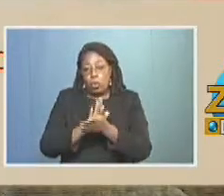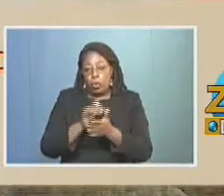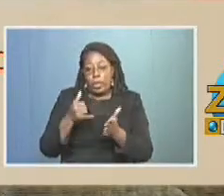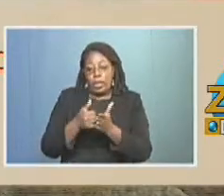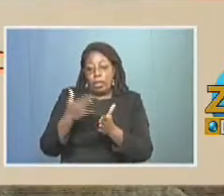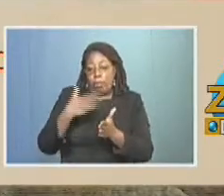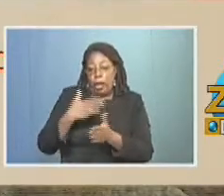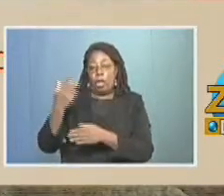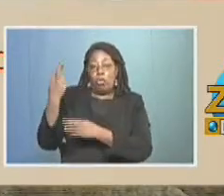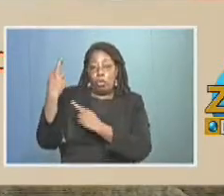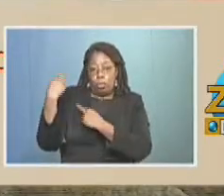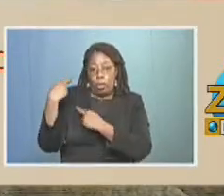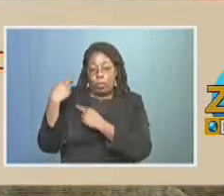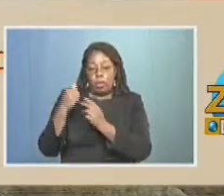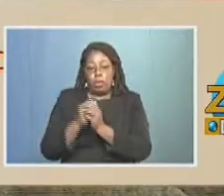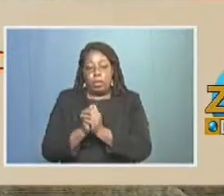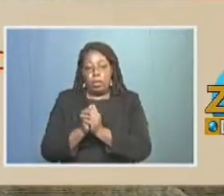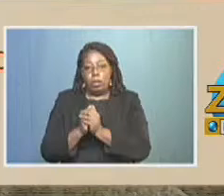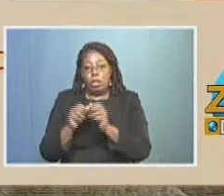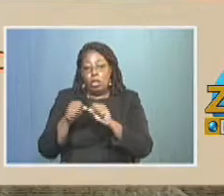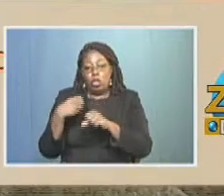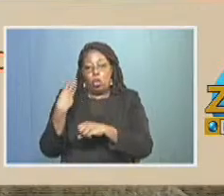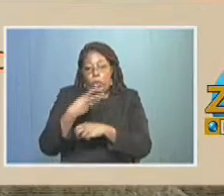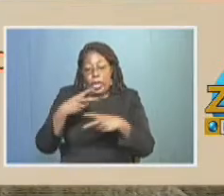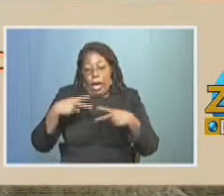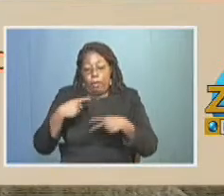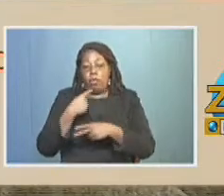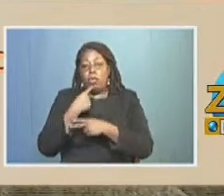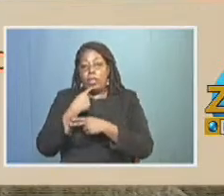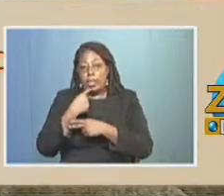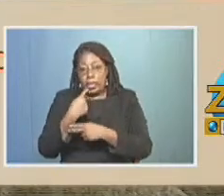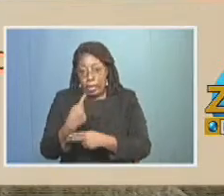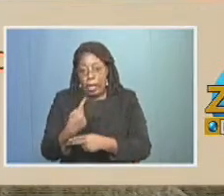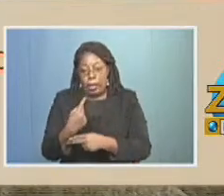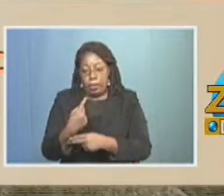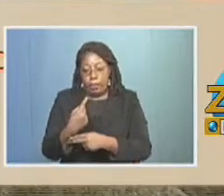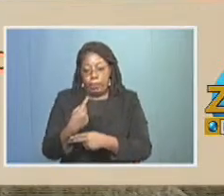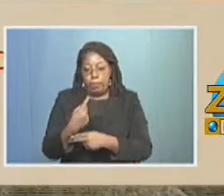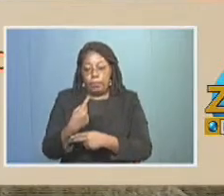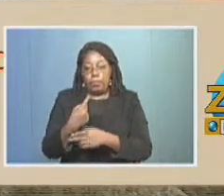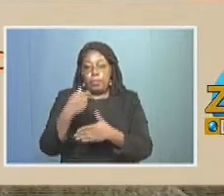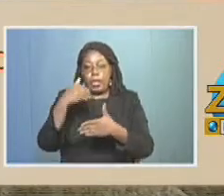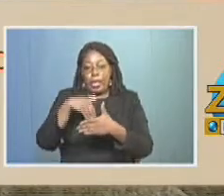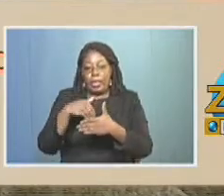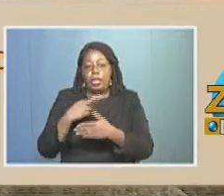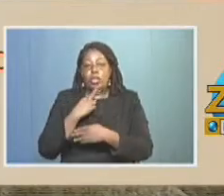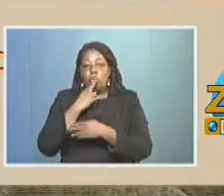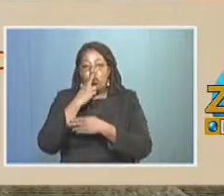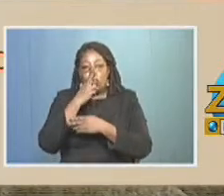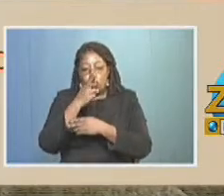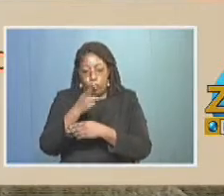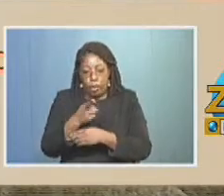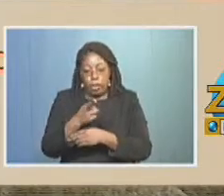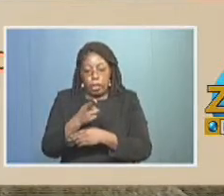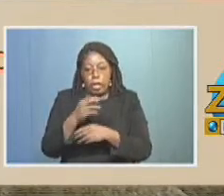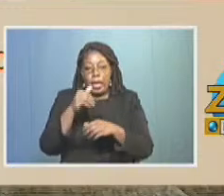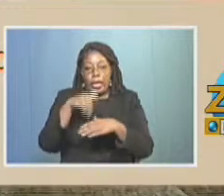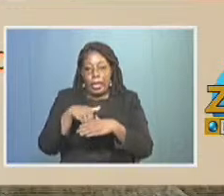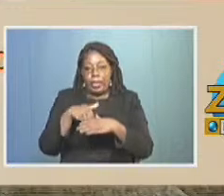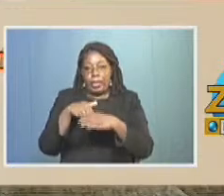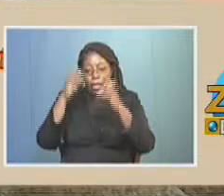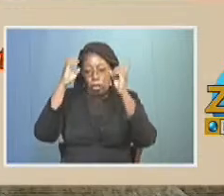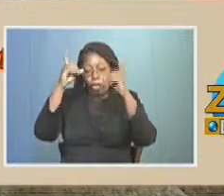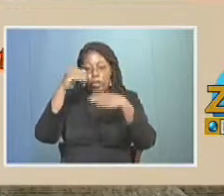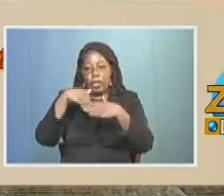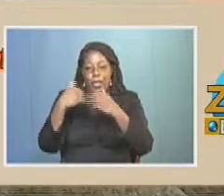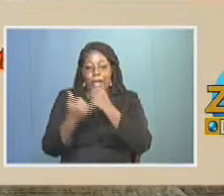responsibility. And so we have to say that in this real dilemma which education in our